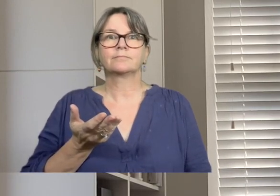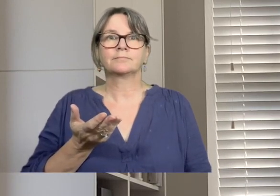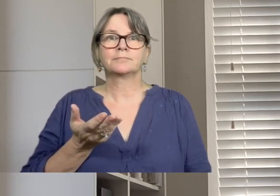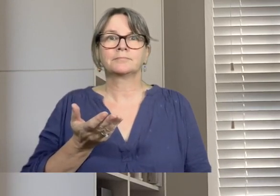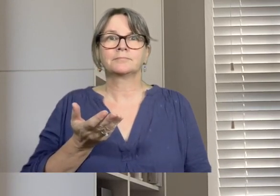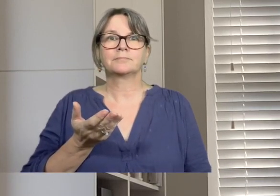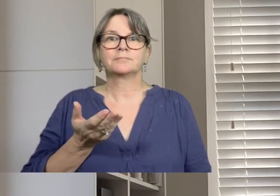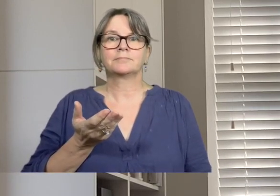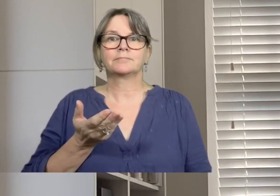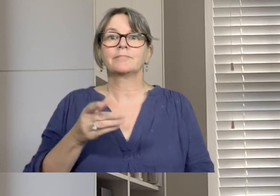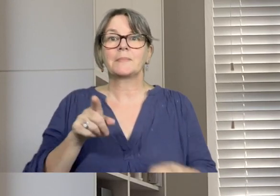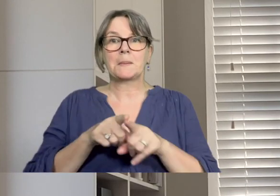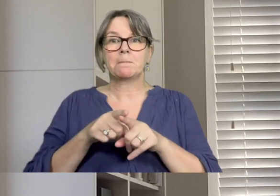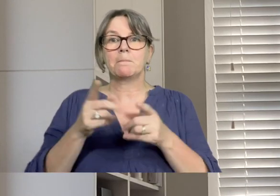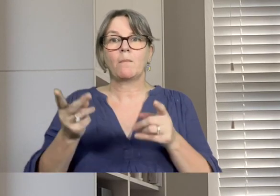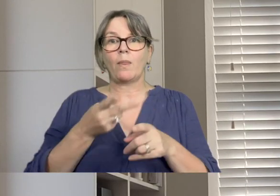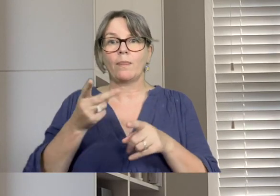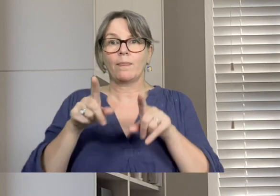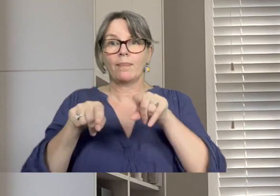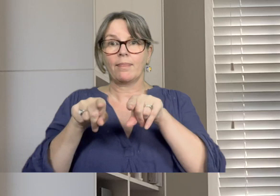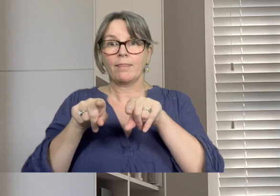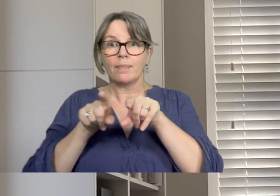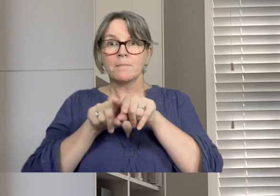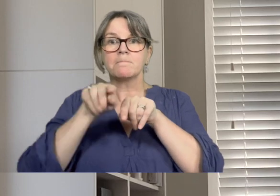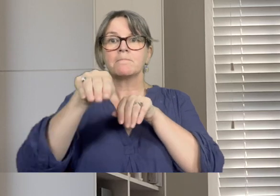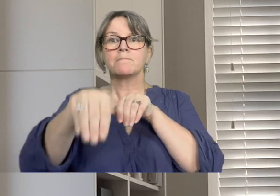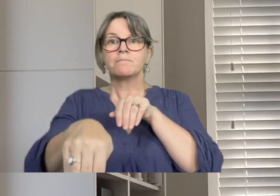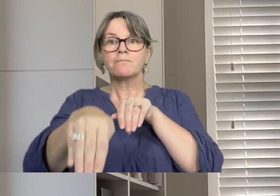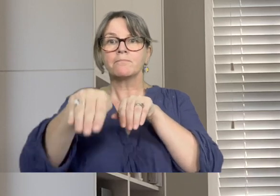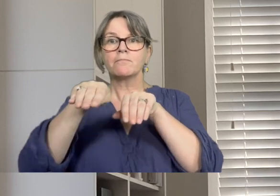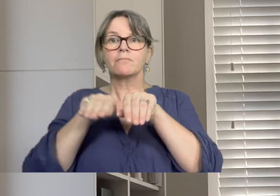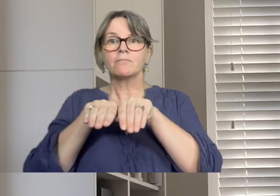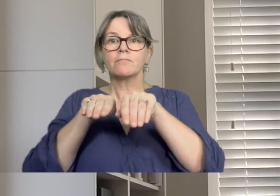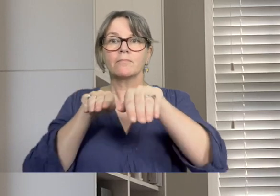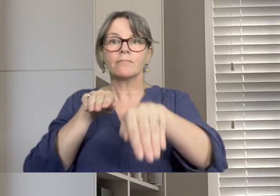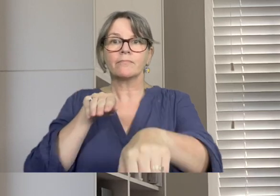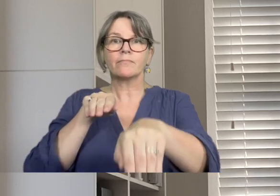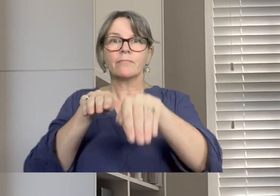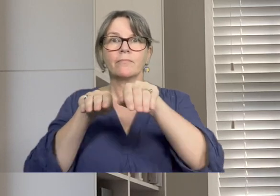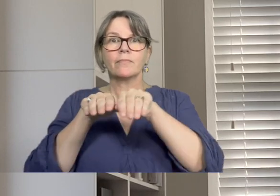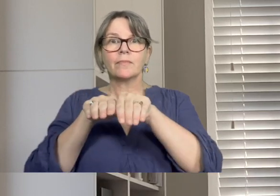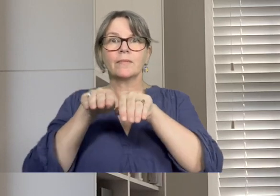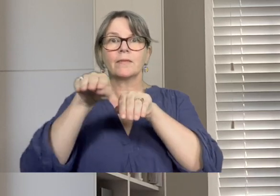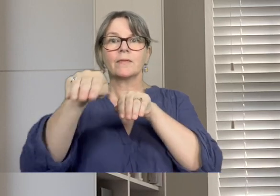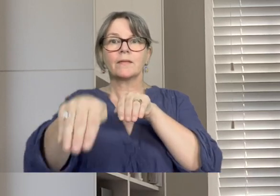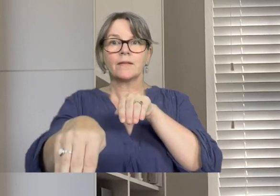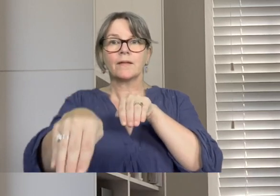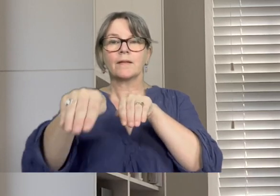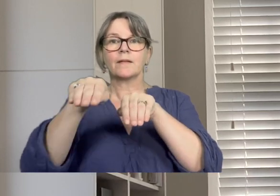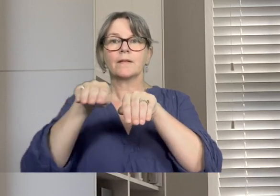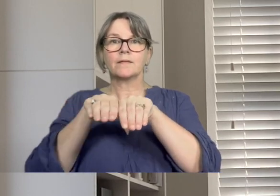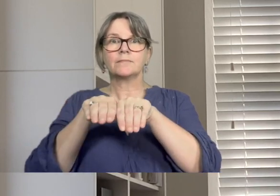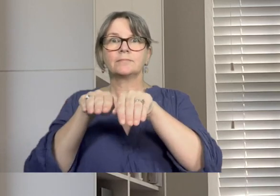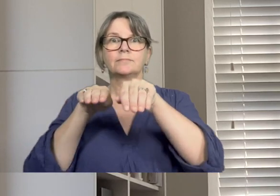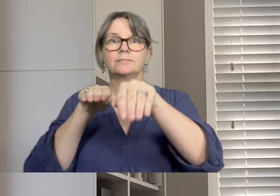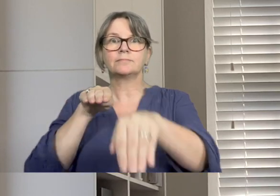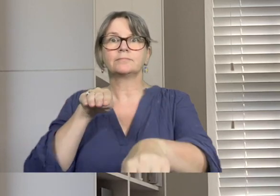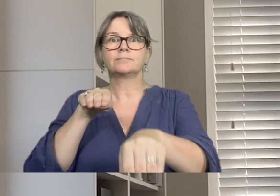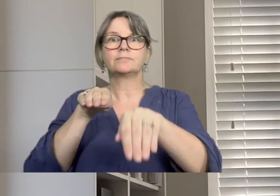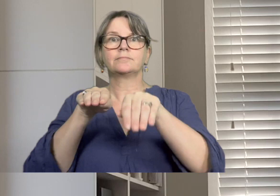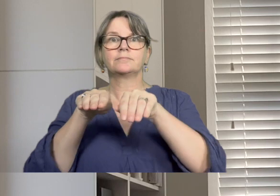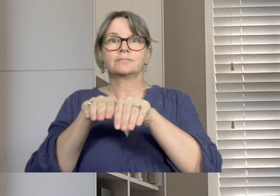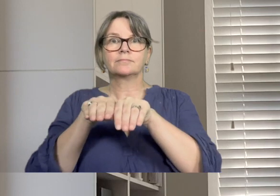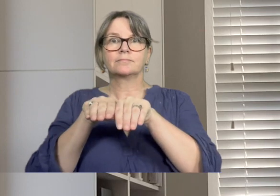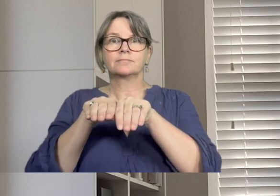got 4 on each side. Breath in and out. And 2 and out.